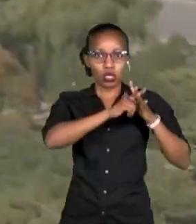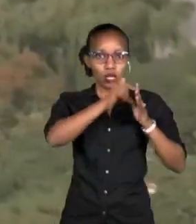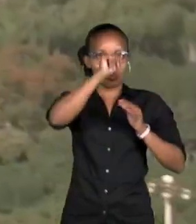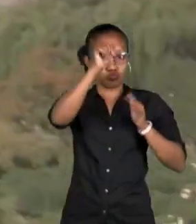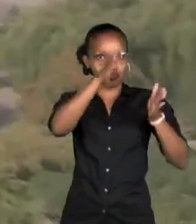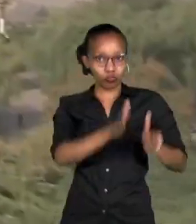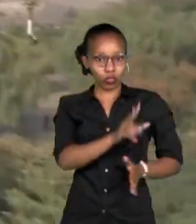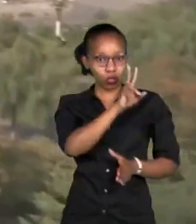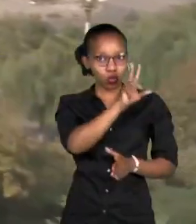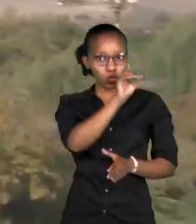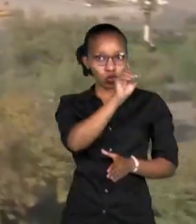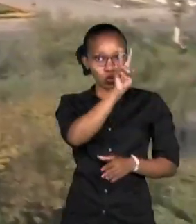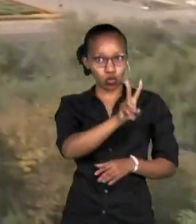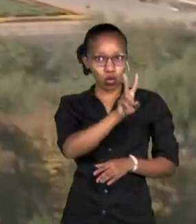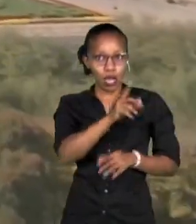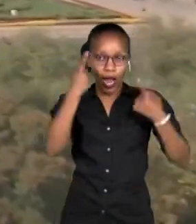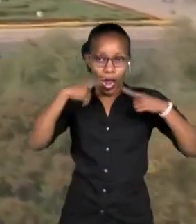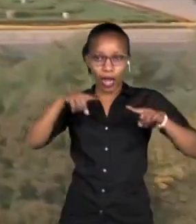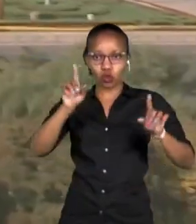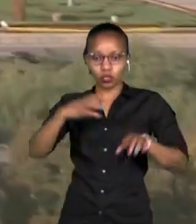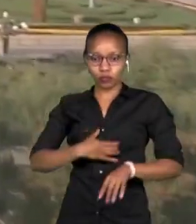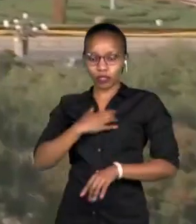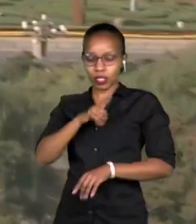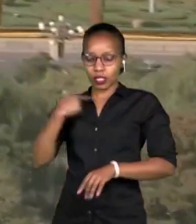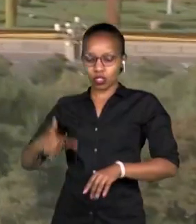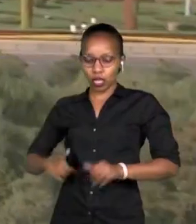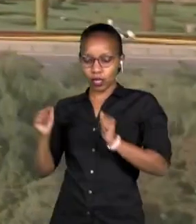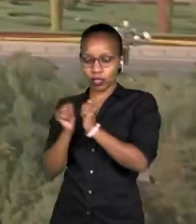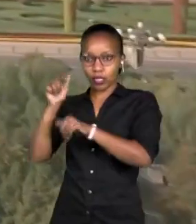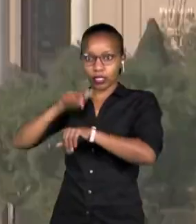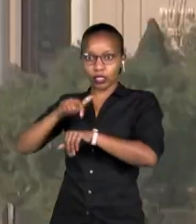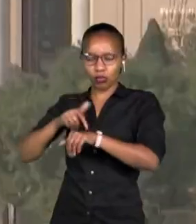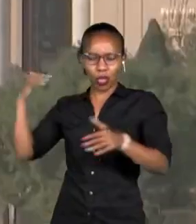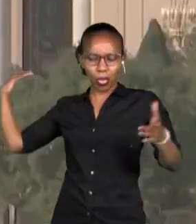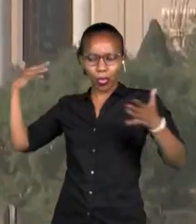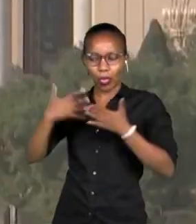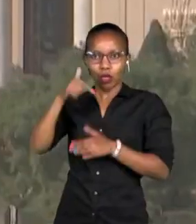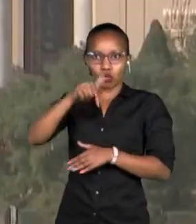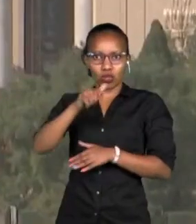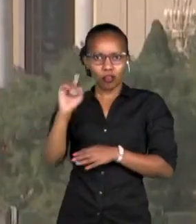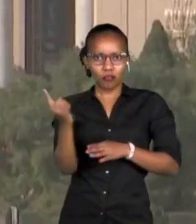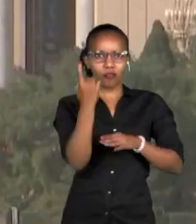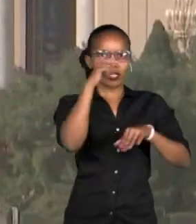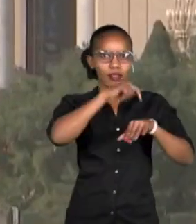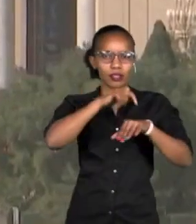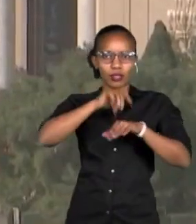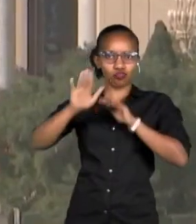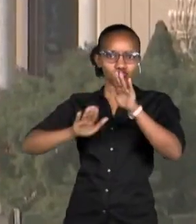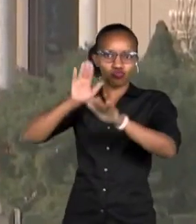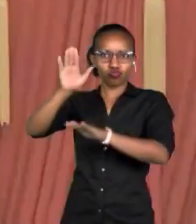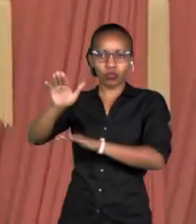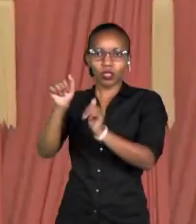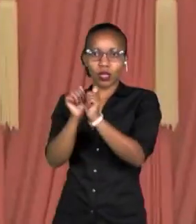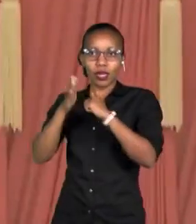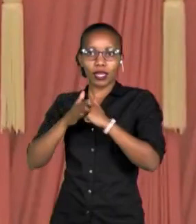in 2002, said he has been to China more than 10 times. To this day, he still remembers the first time he stepped on the land back in the